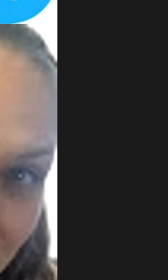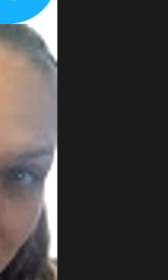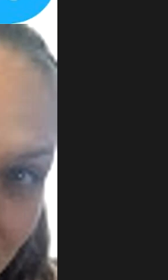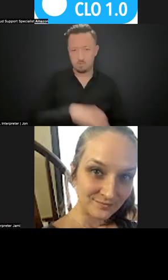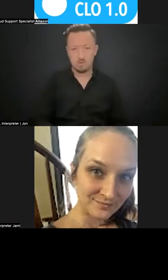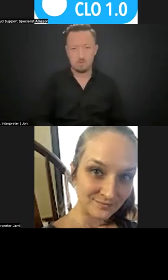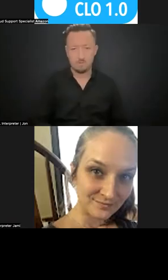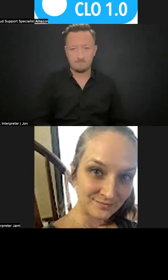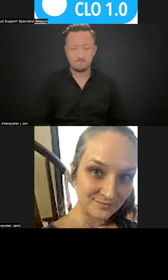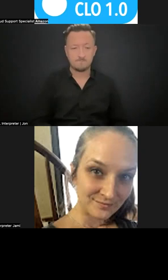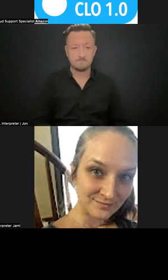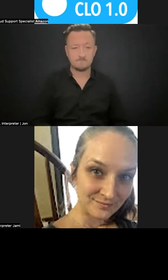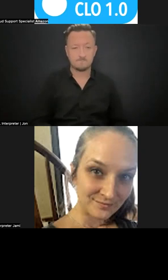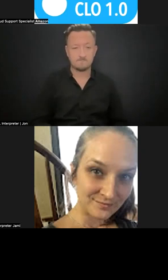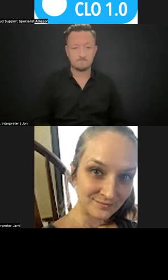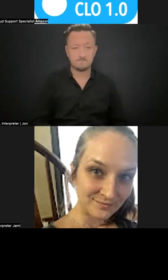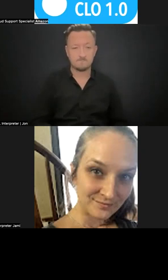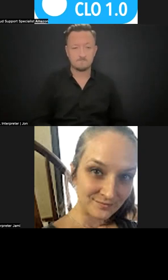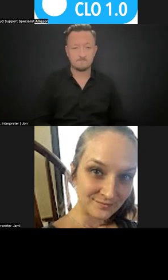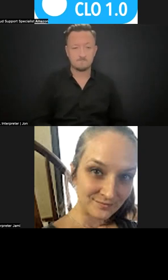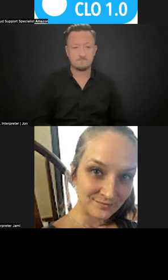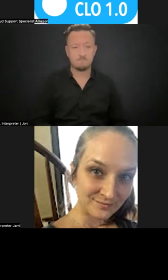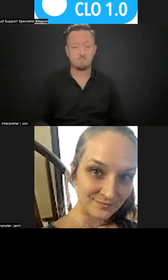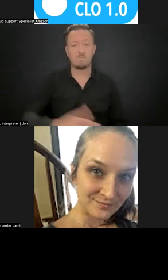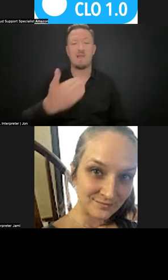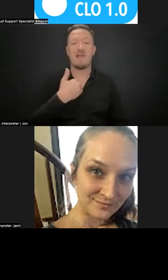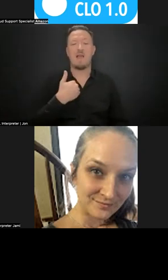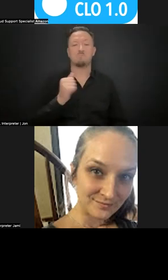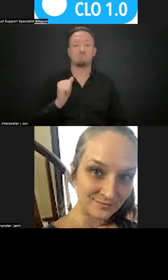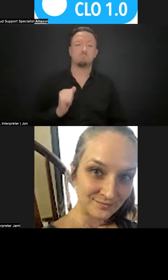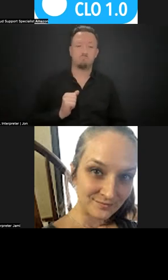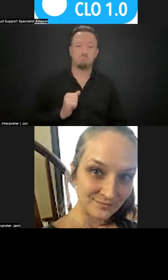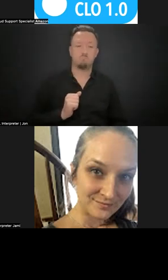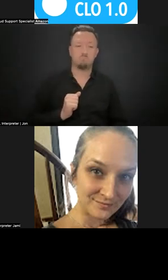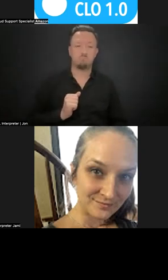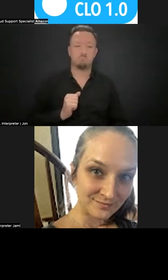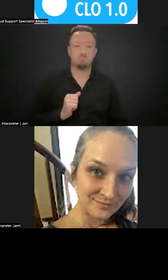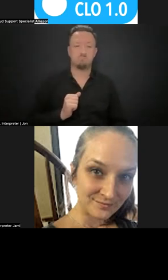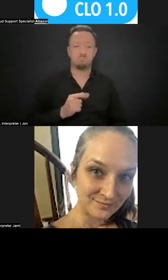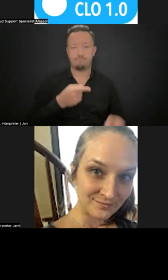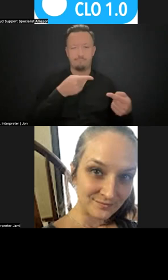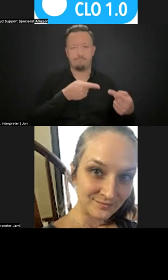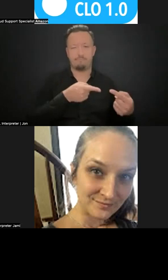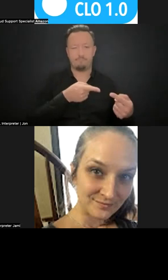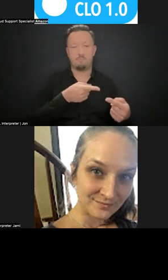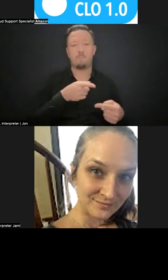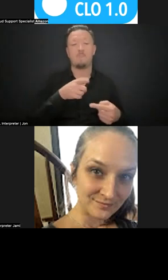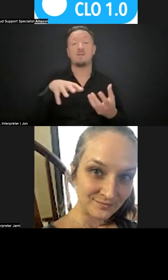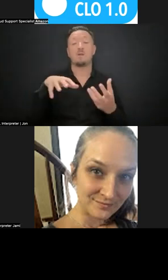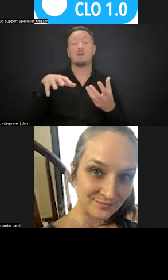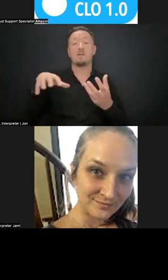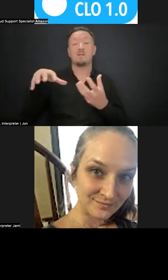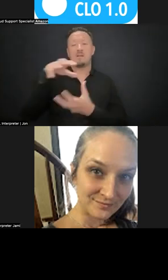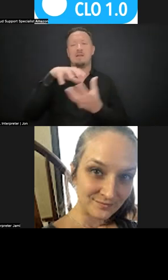3 delivery models of Cloud computing